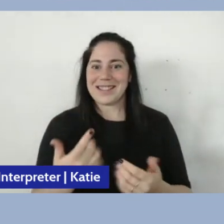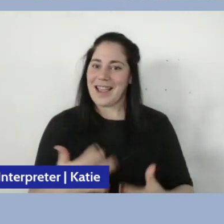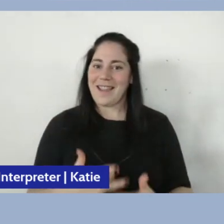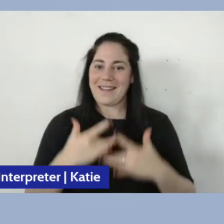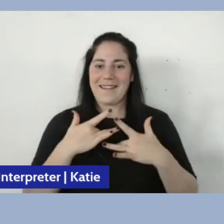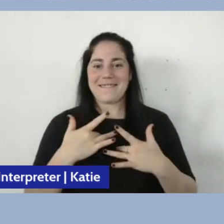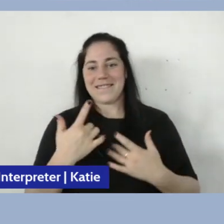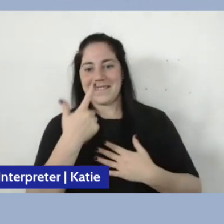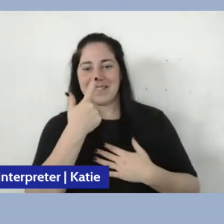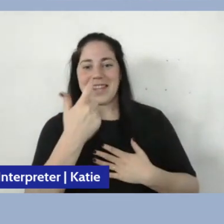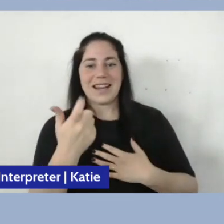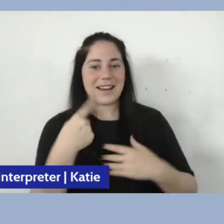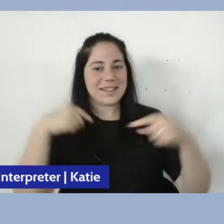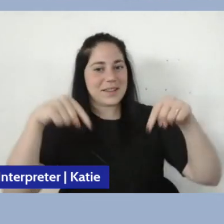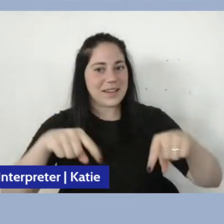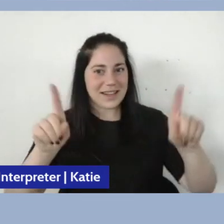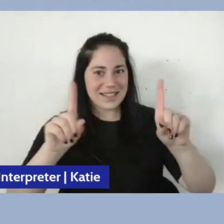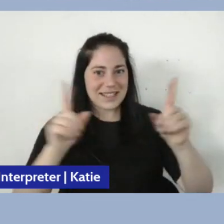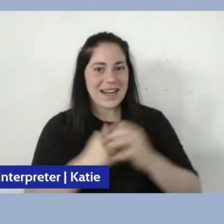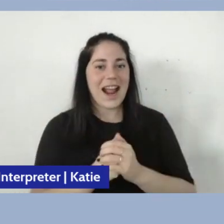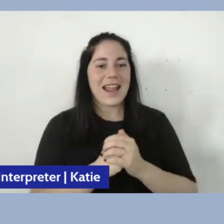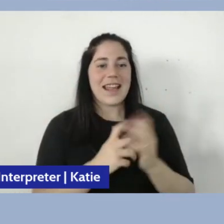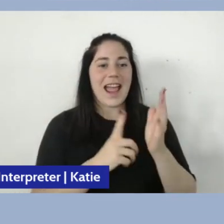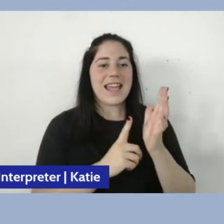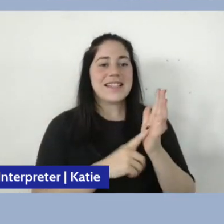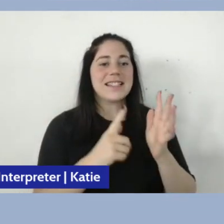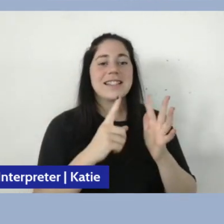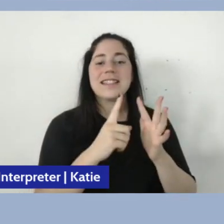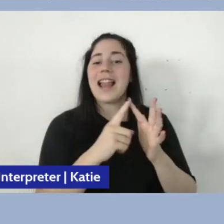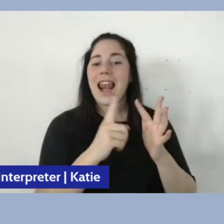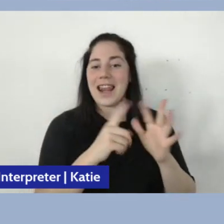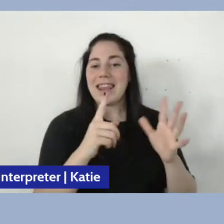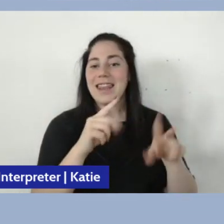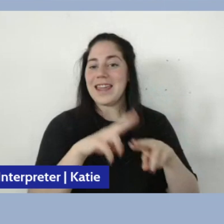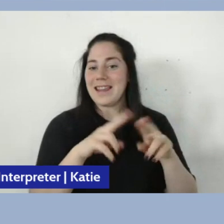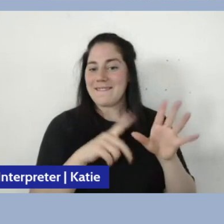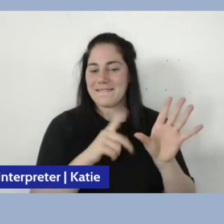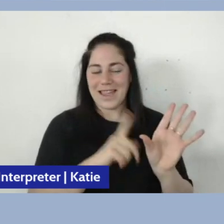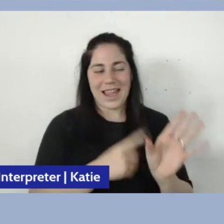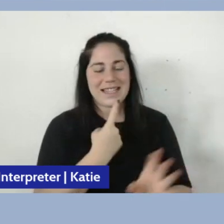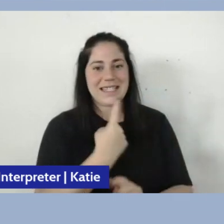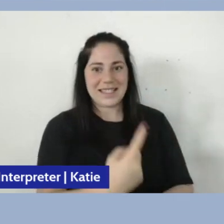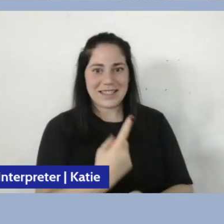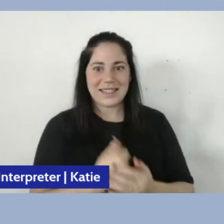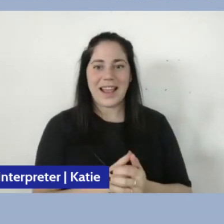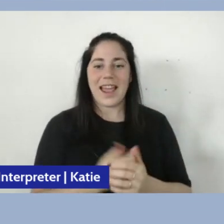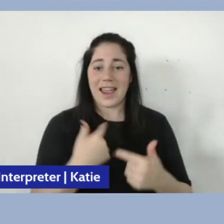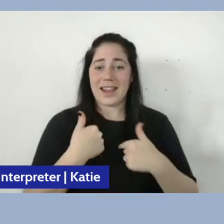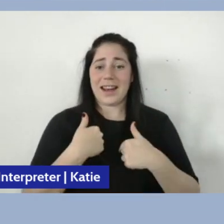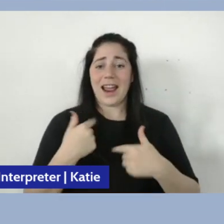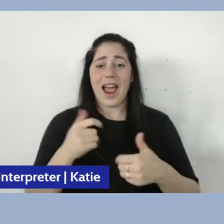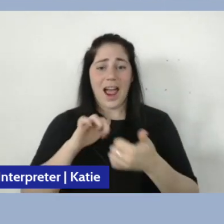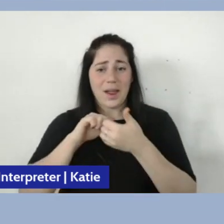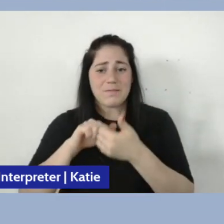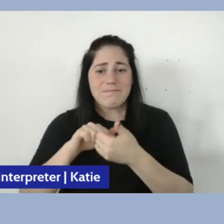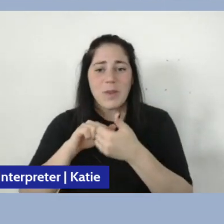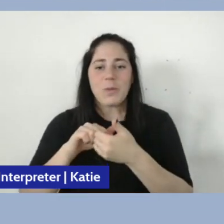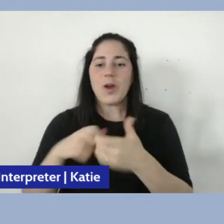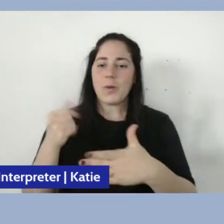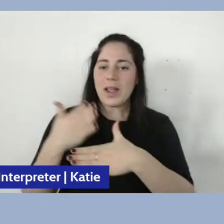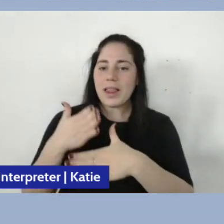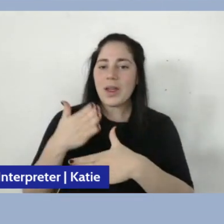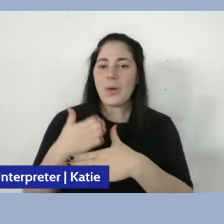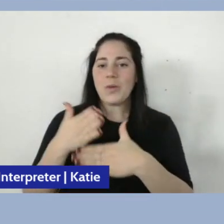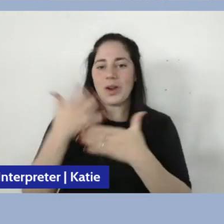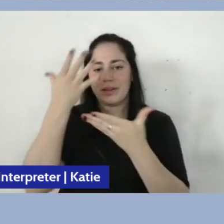and you know, as Li Fei said, working in the Department of Health, working on both dementia and diversity issues, this is